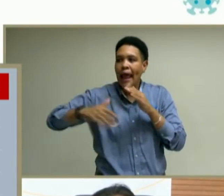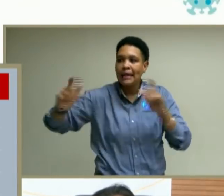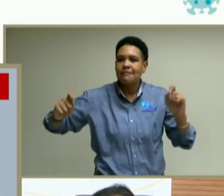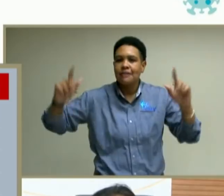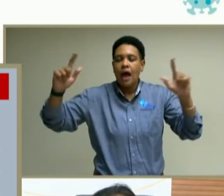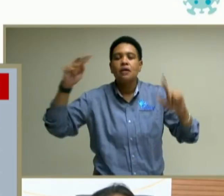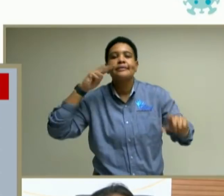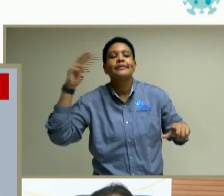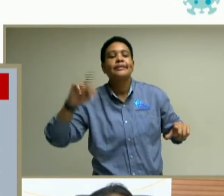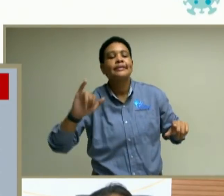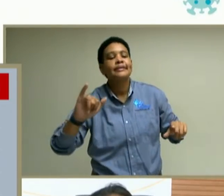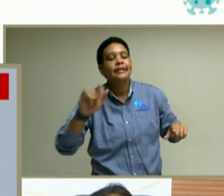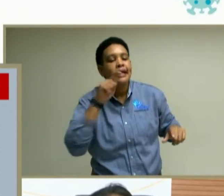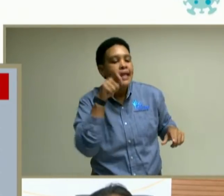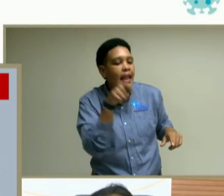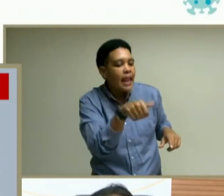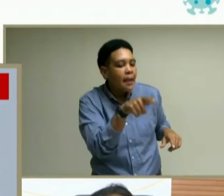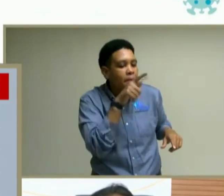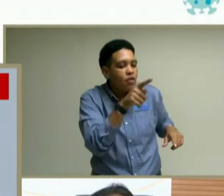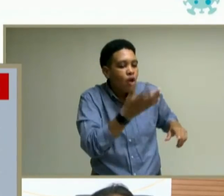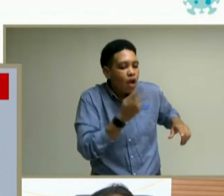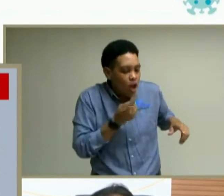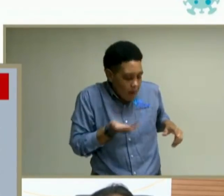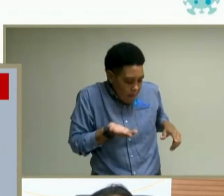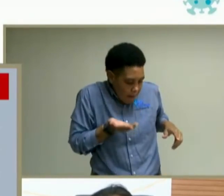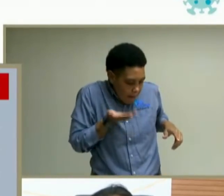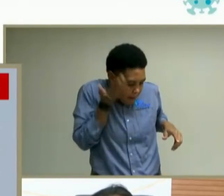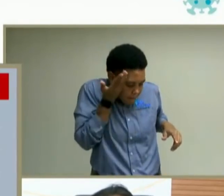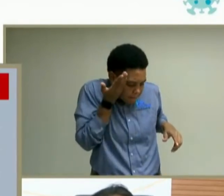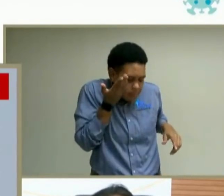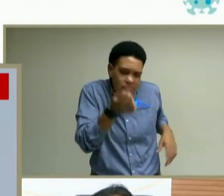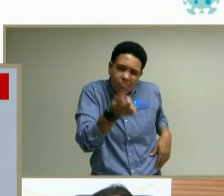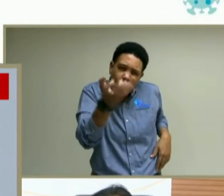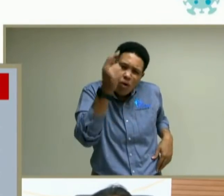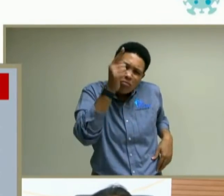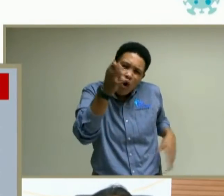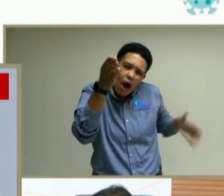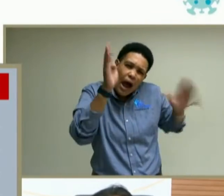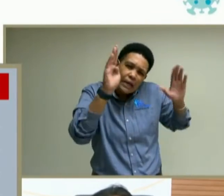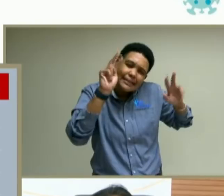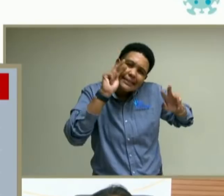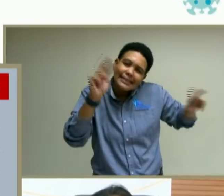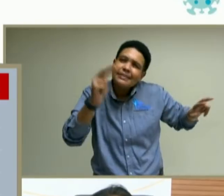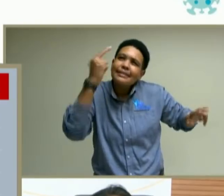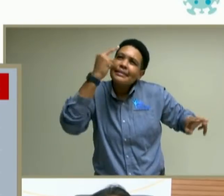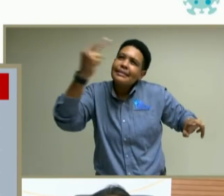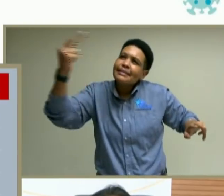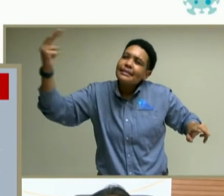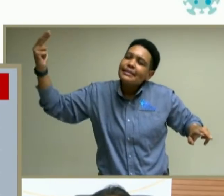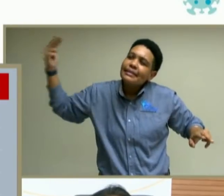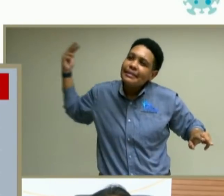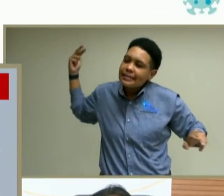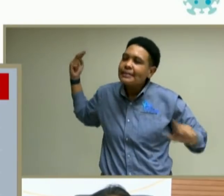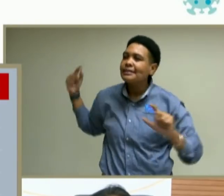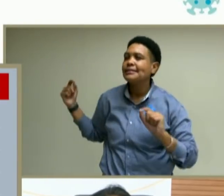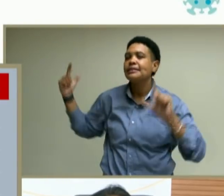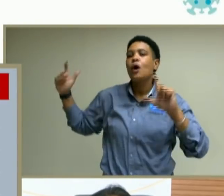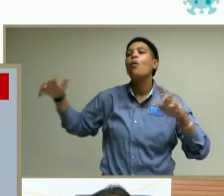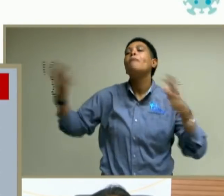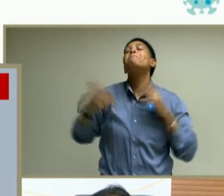slide you can see a little bit of going up. But I just want to bring your attention back to